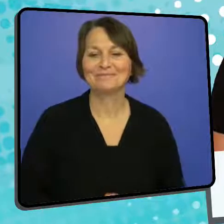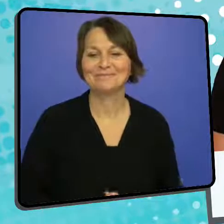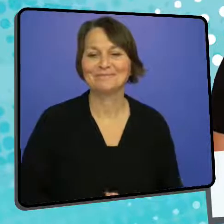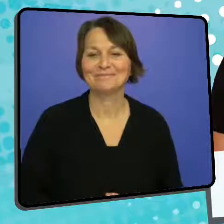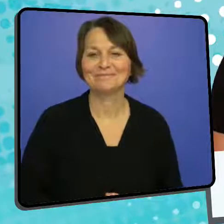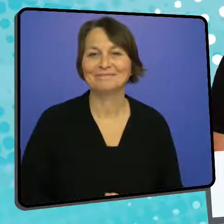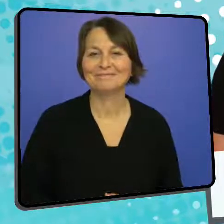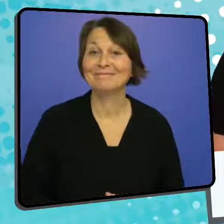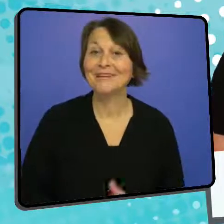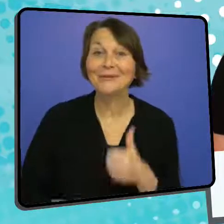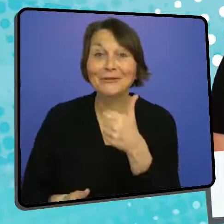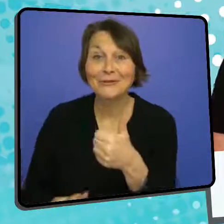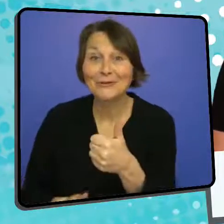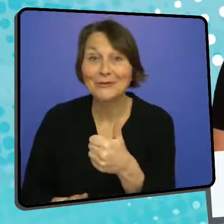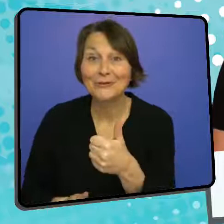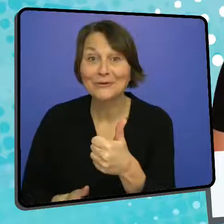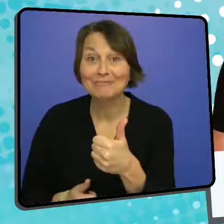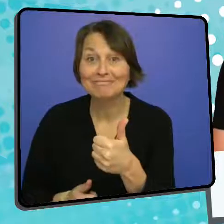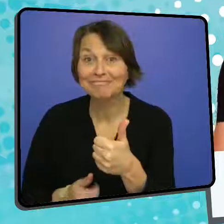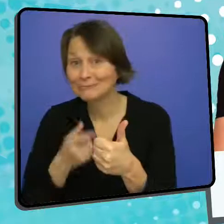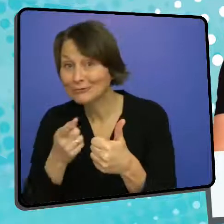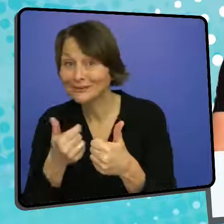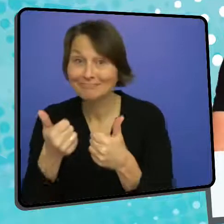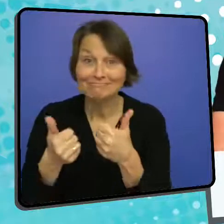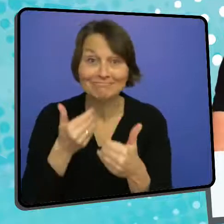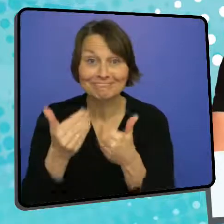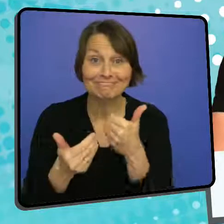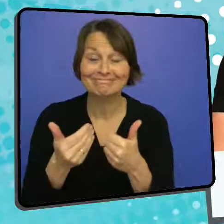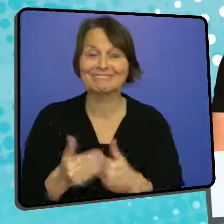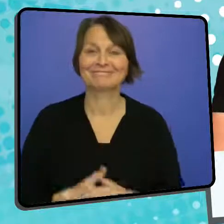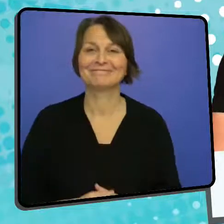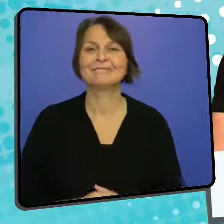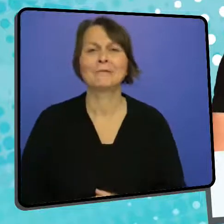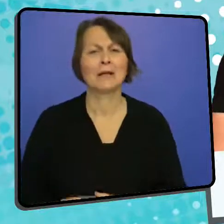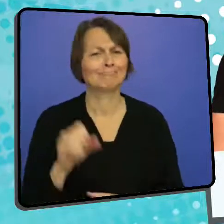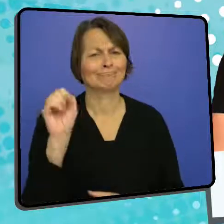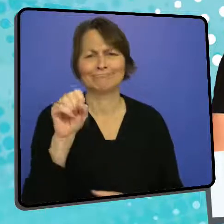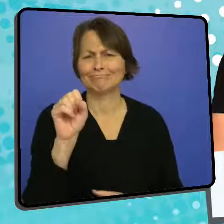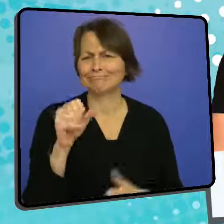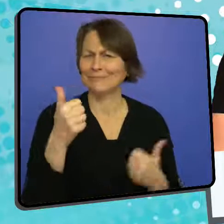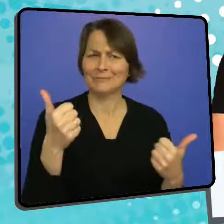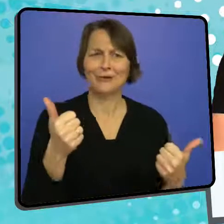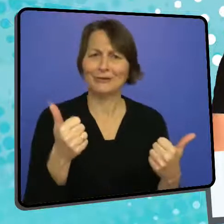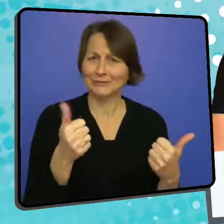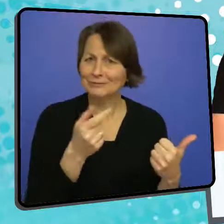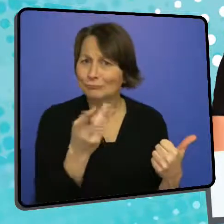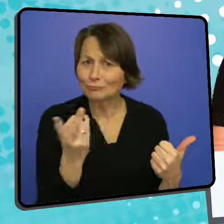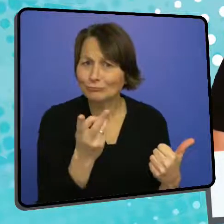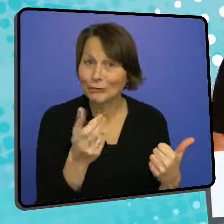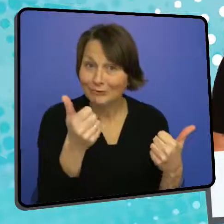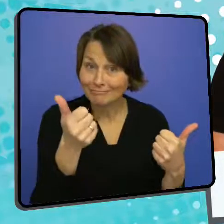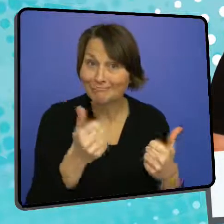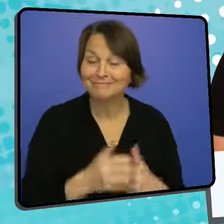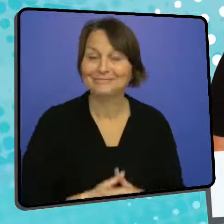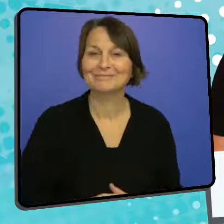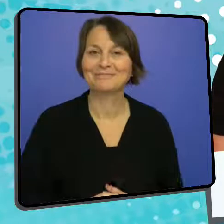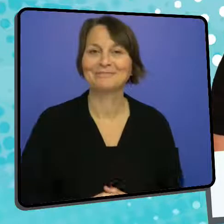Hey, how are you doing? Yeah, not bad. How are you guys doing?